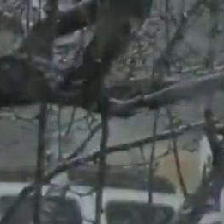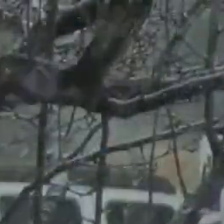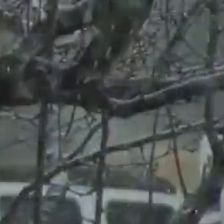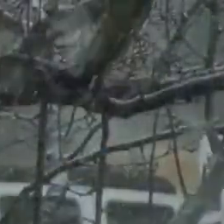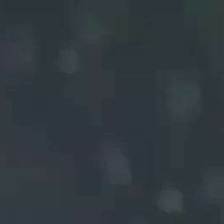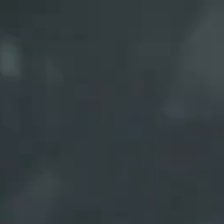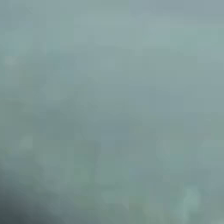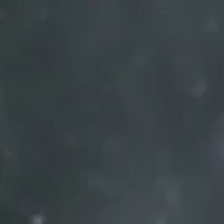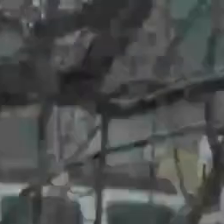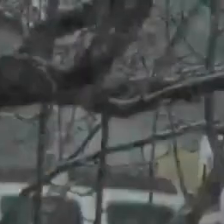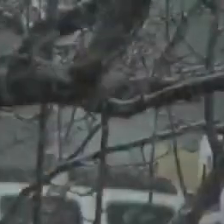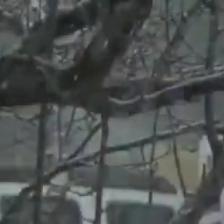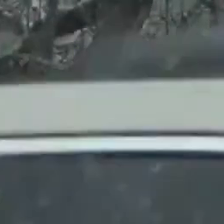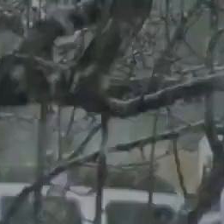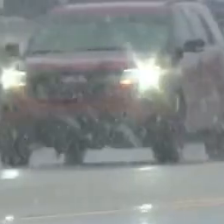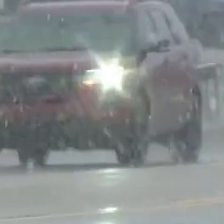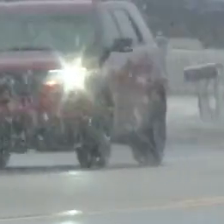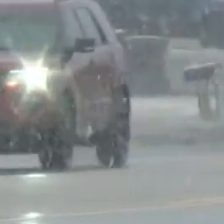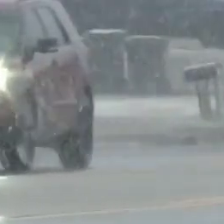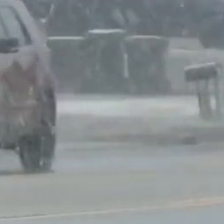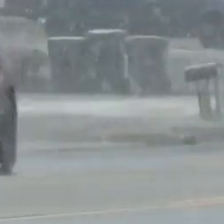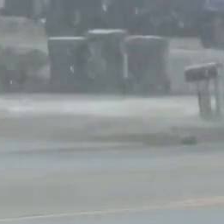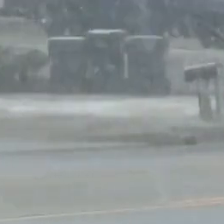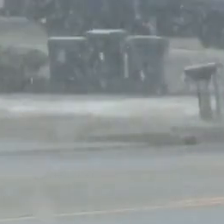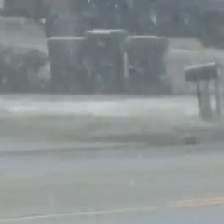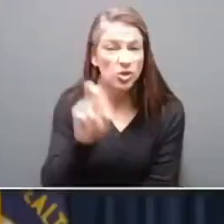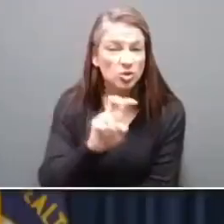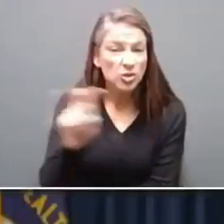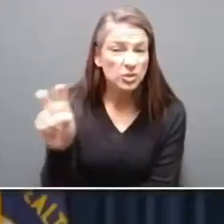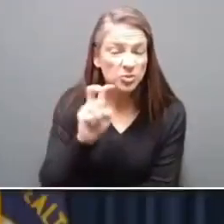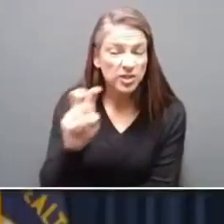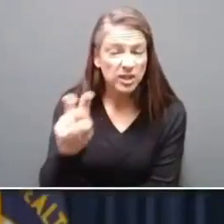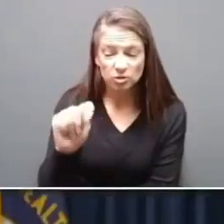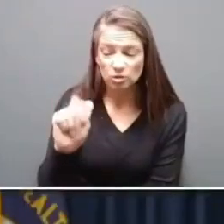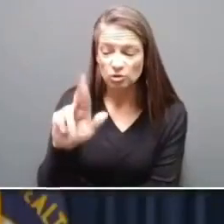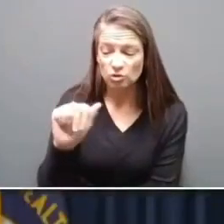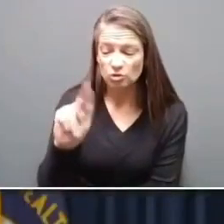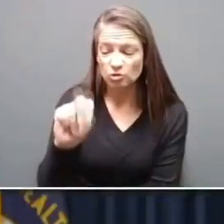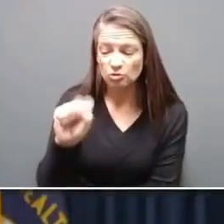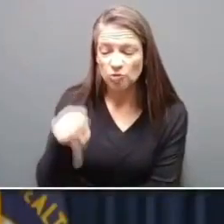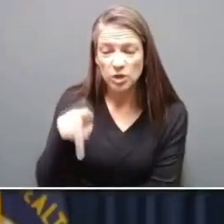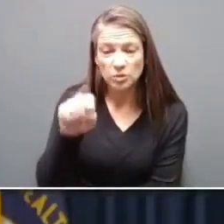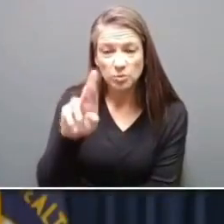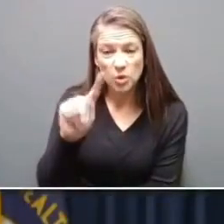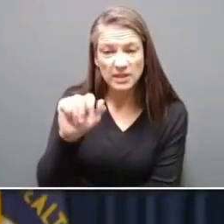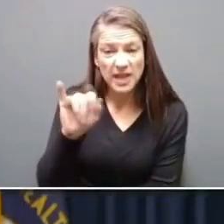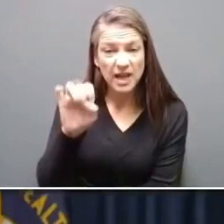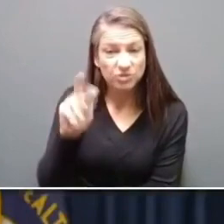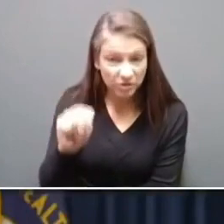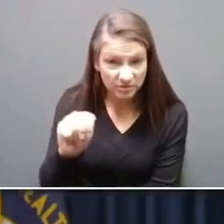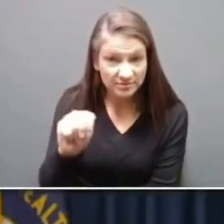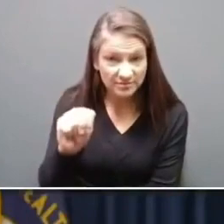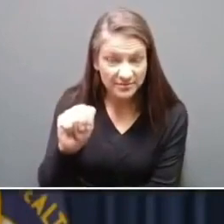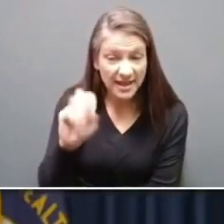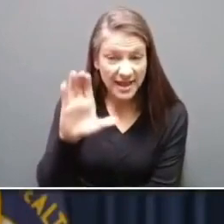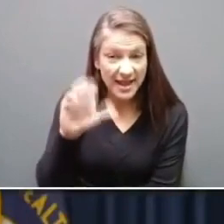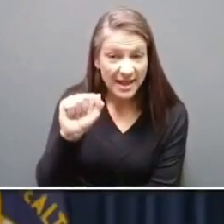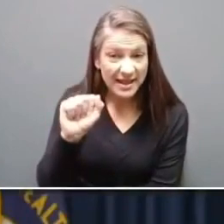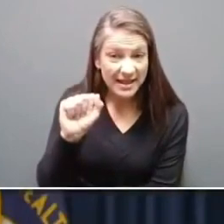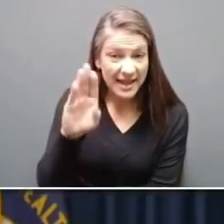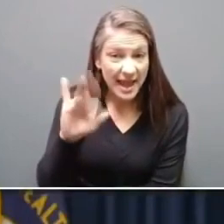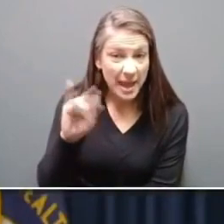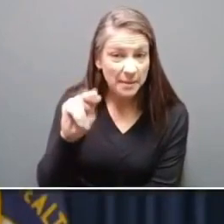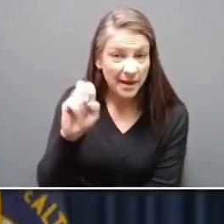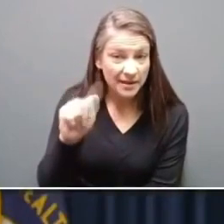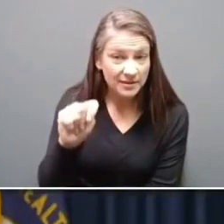those roads and plowing across the Commonwealth. More than 2,000 employees are actually active in